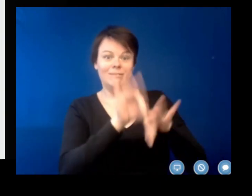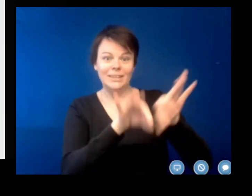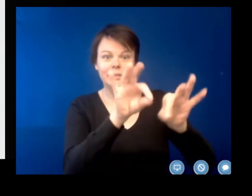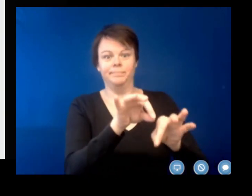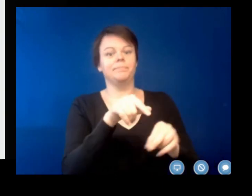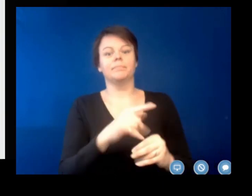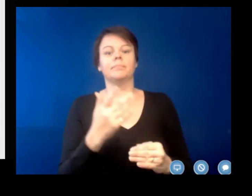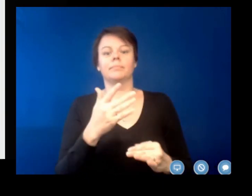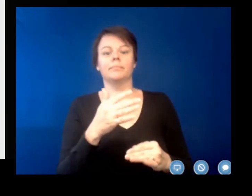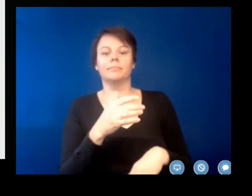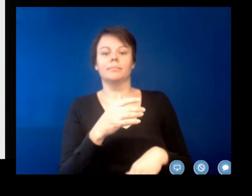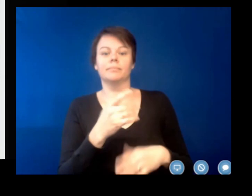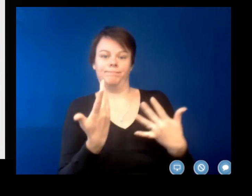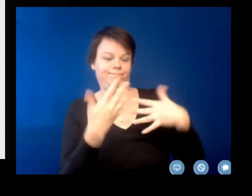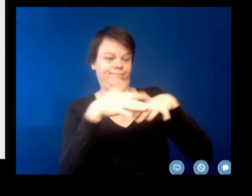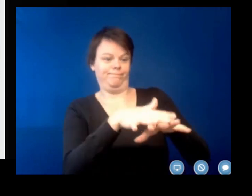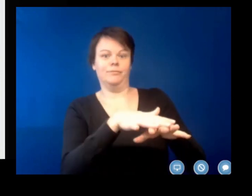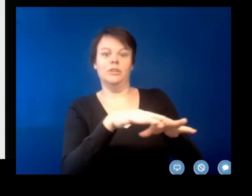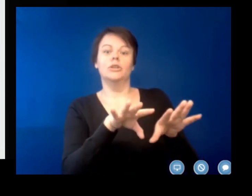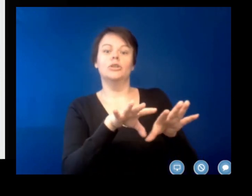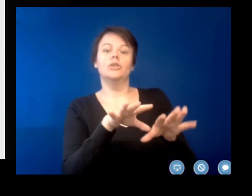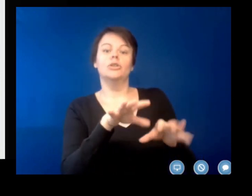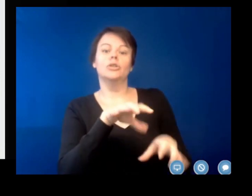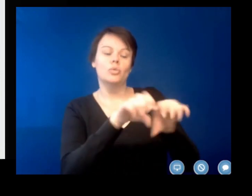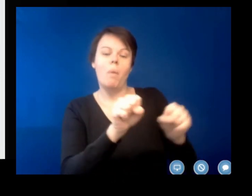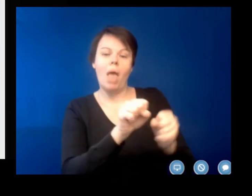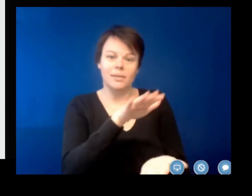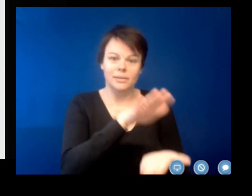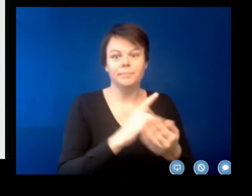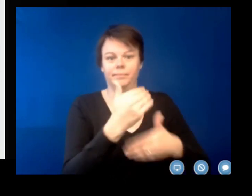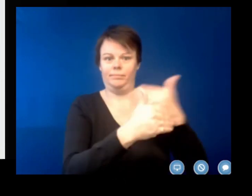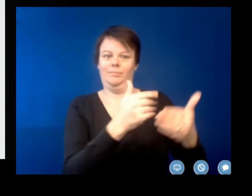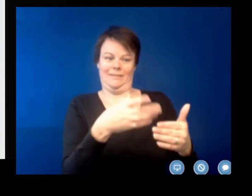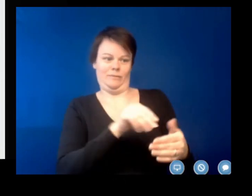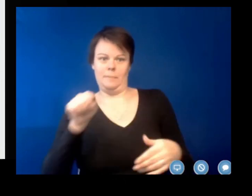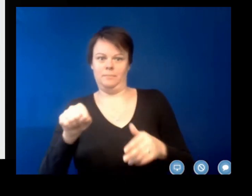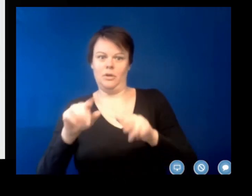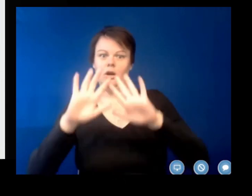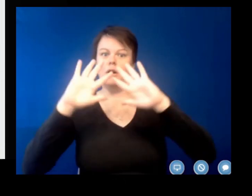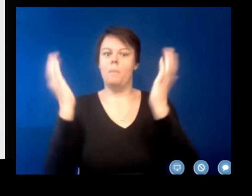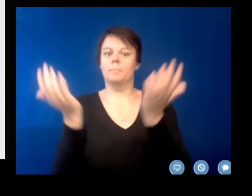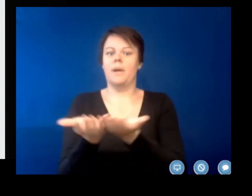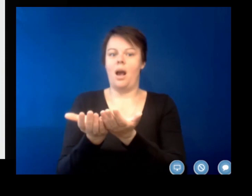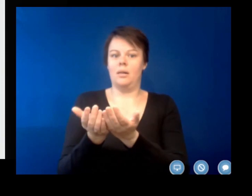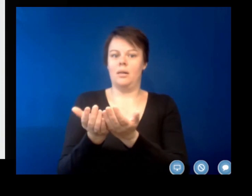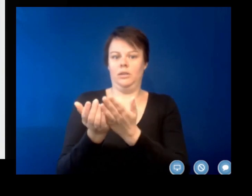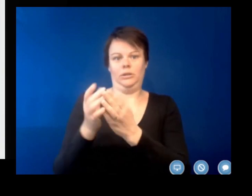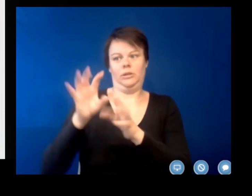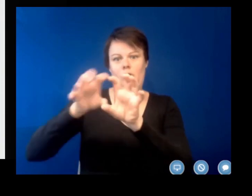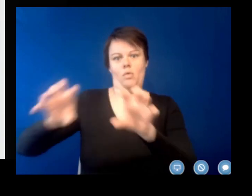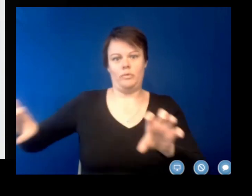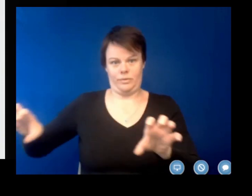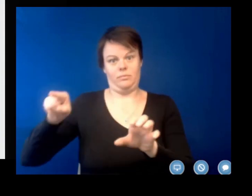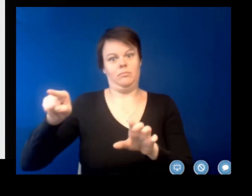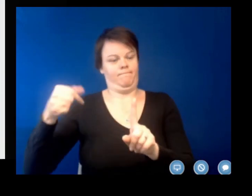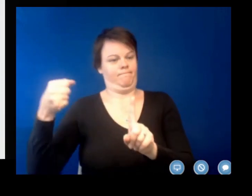learning. With their findings, they showed that the scholars and concepts